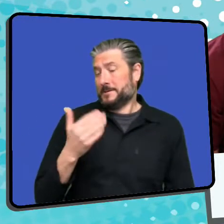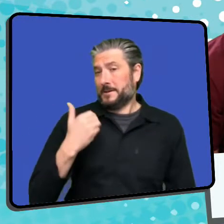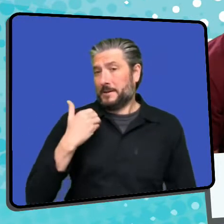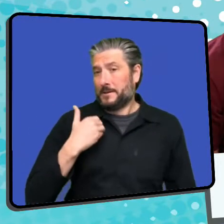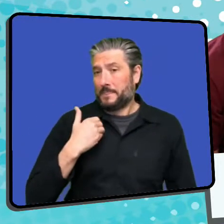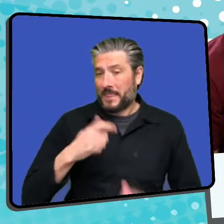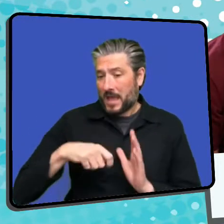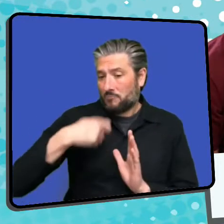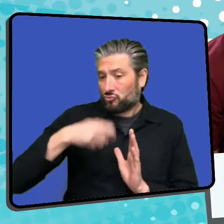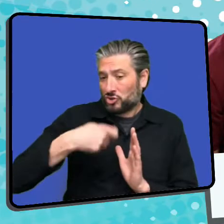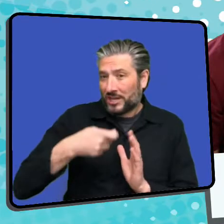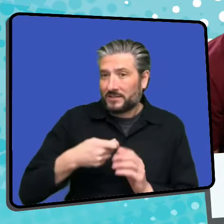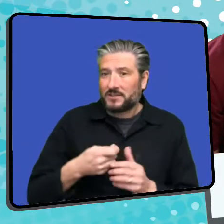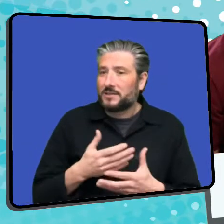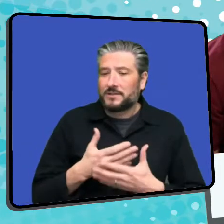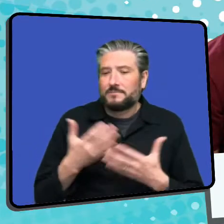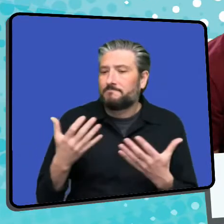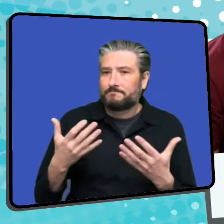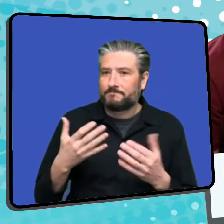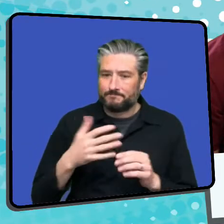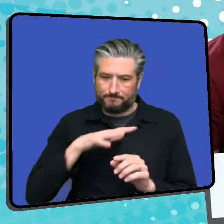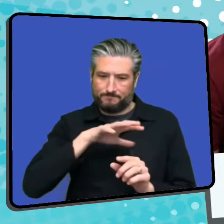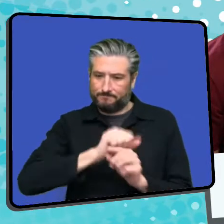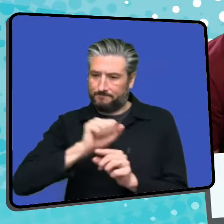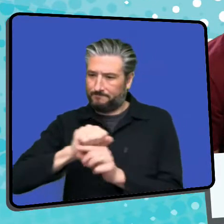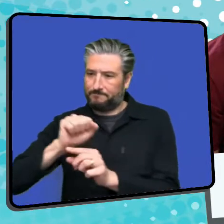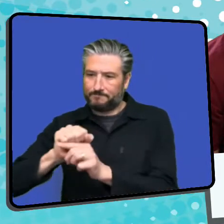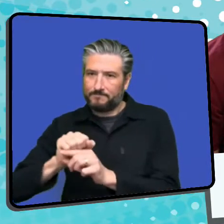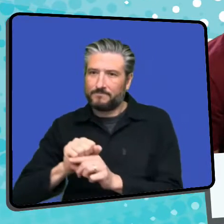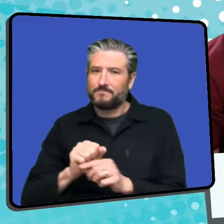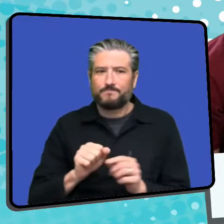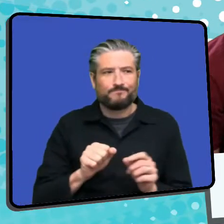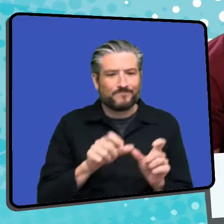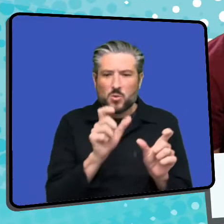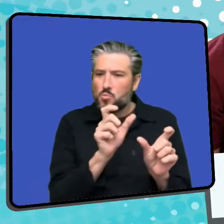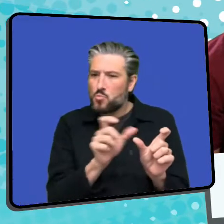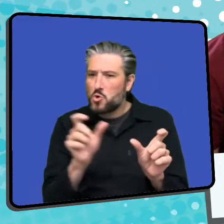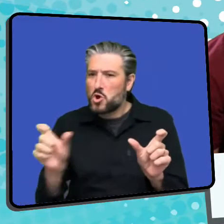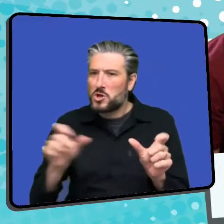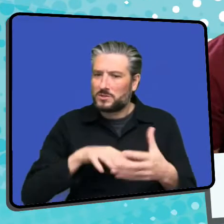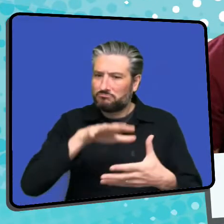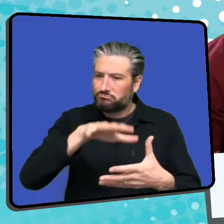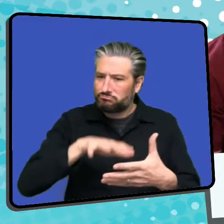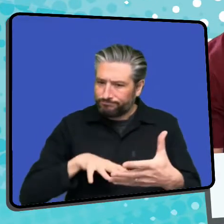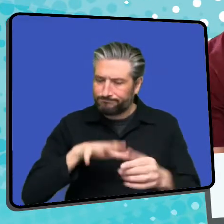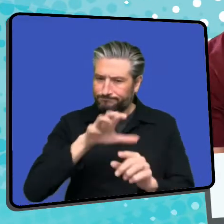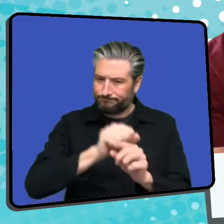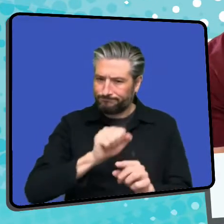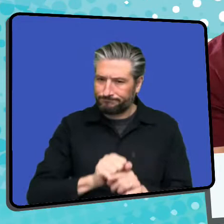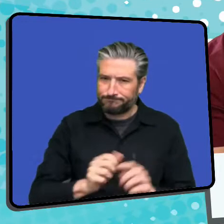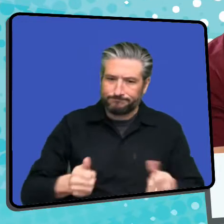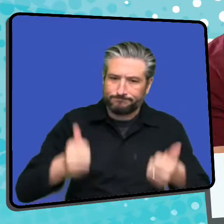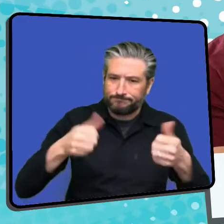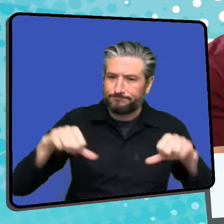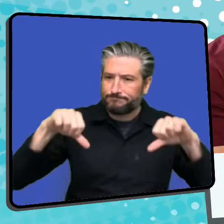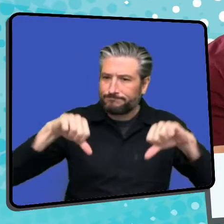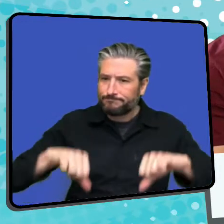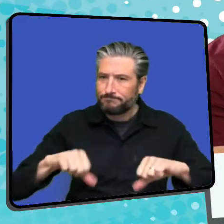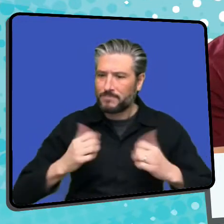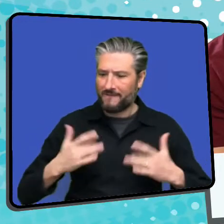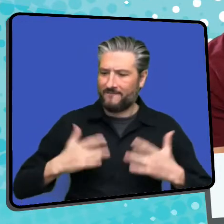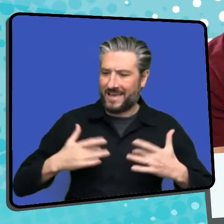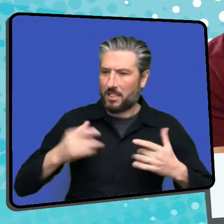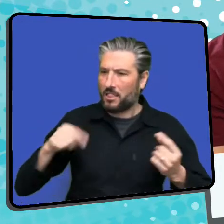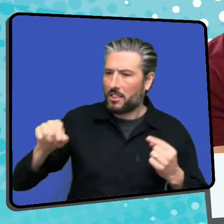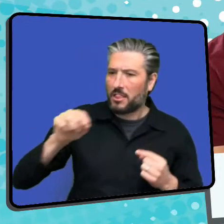of the deceptive opinion spam. But first of all, I'd like to explain what the main goal of the project, because with the ever increasing popularity of web reviews, there has